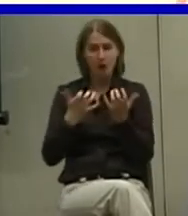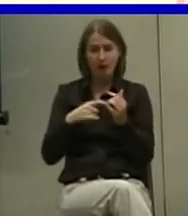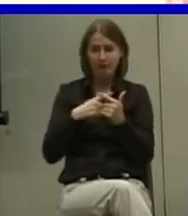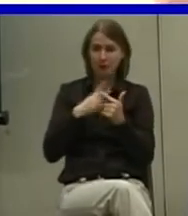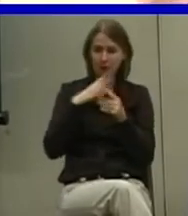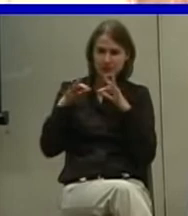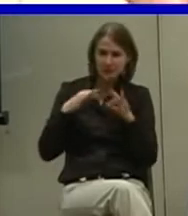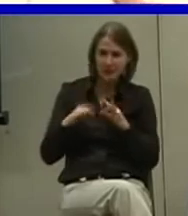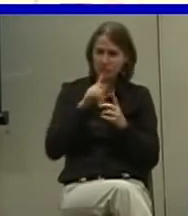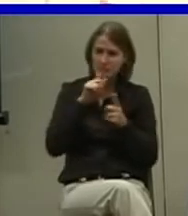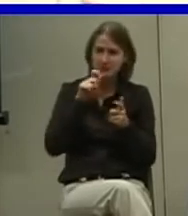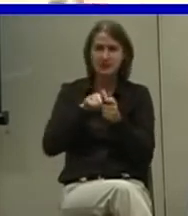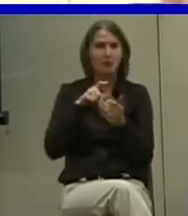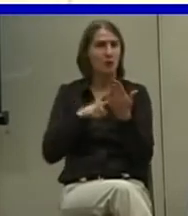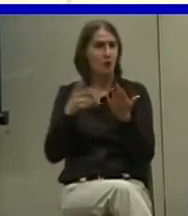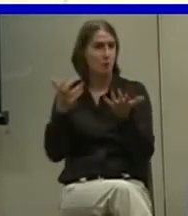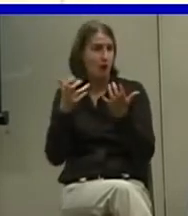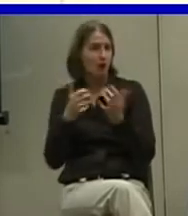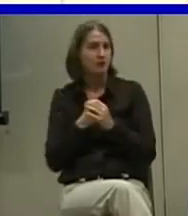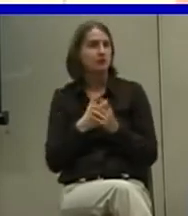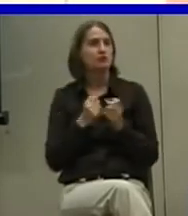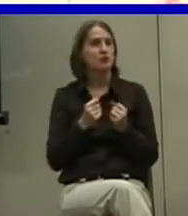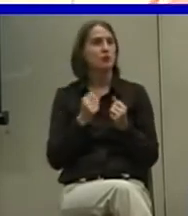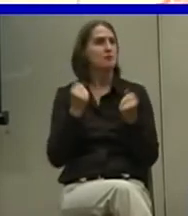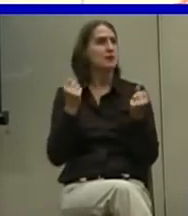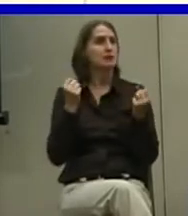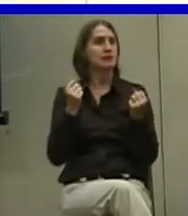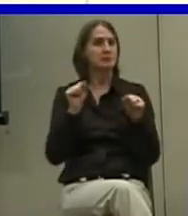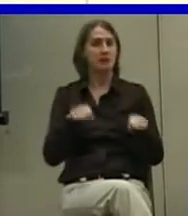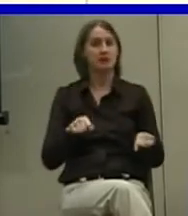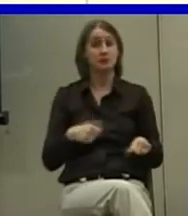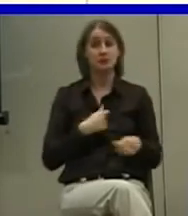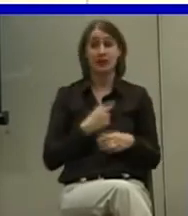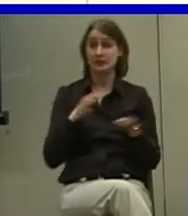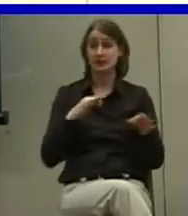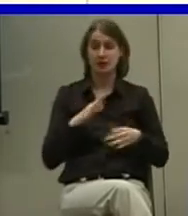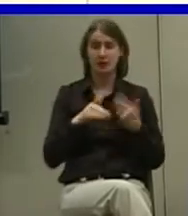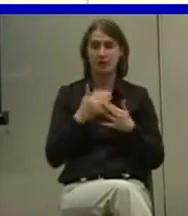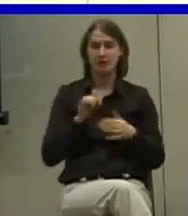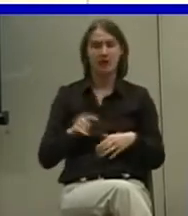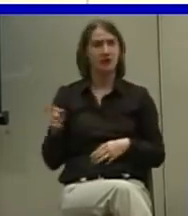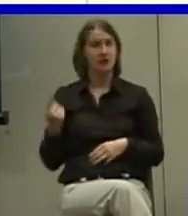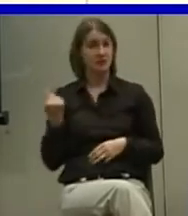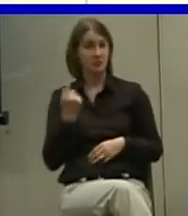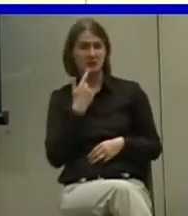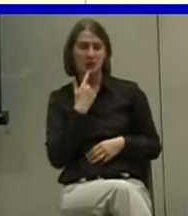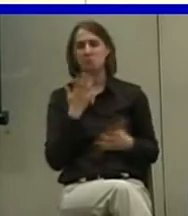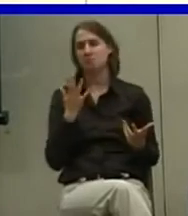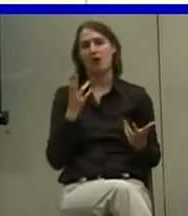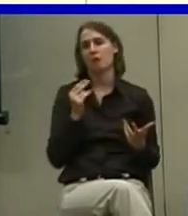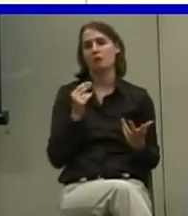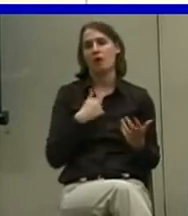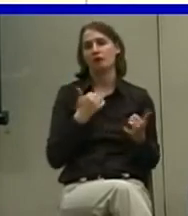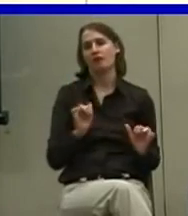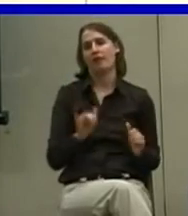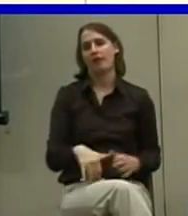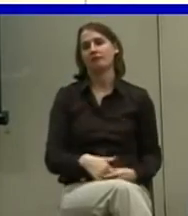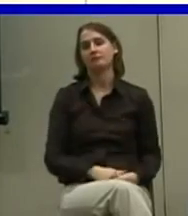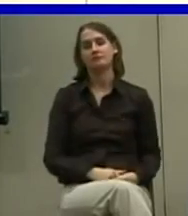specific, So I'm giving a whole bunch of possibilities. Once I've said all those things, it's hard for someone to say, oh, none of that'll